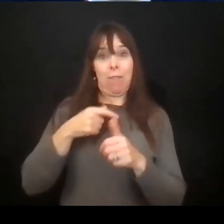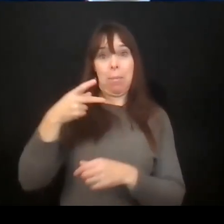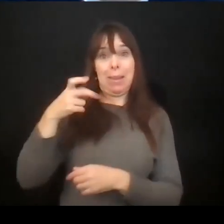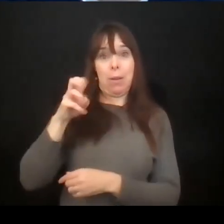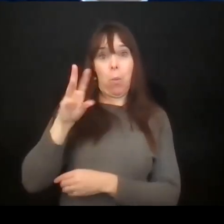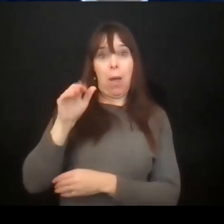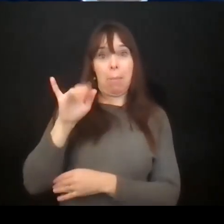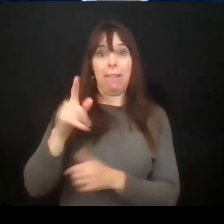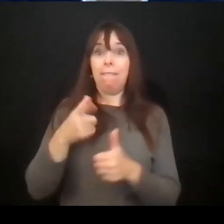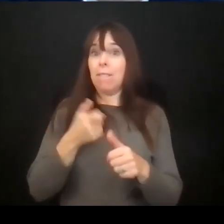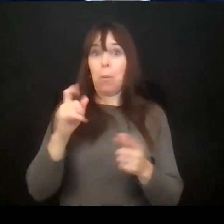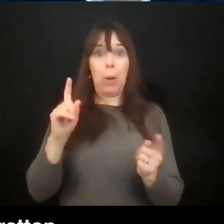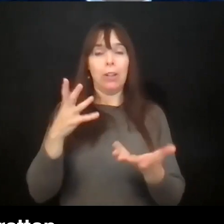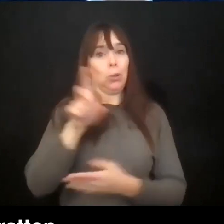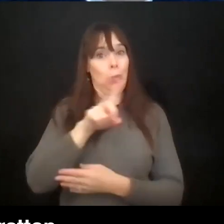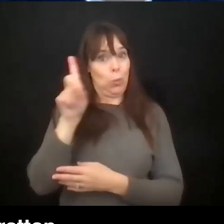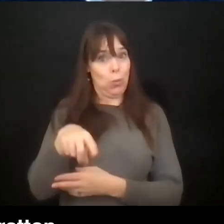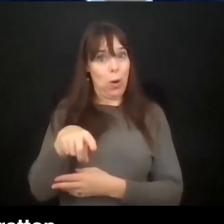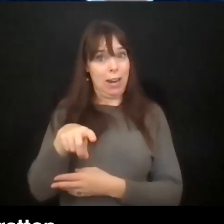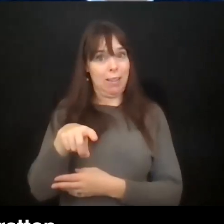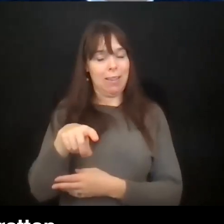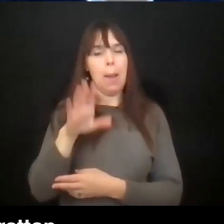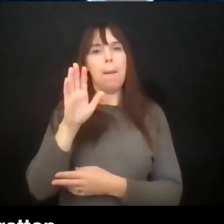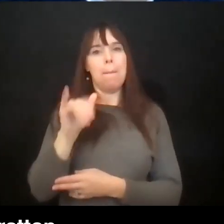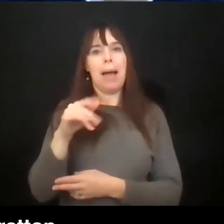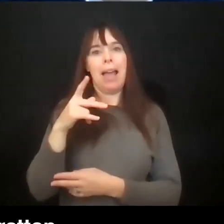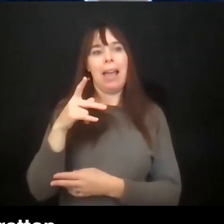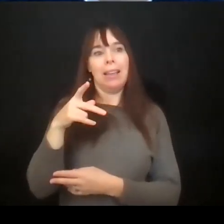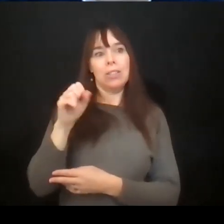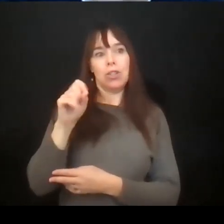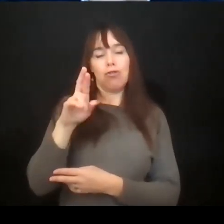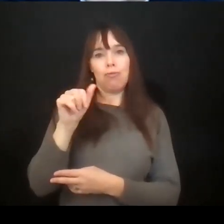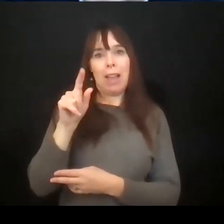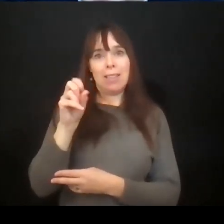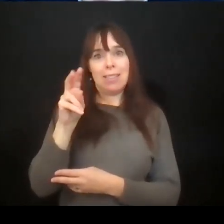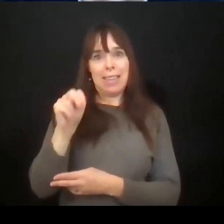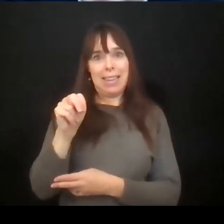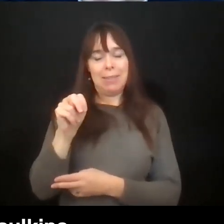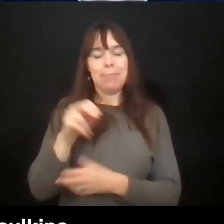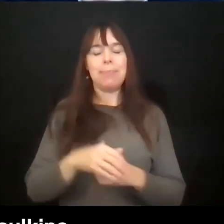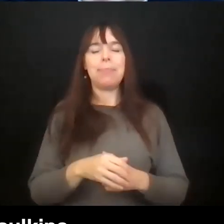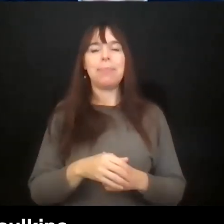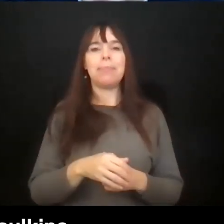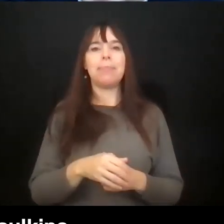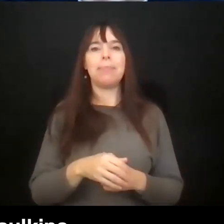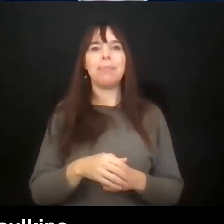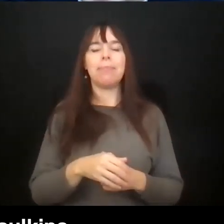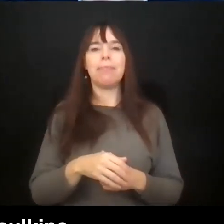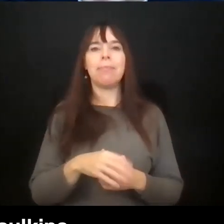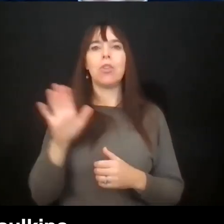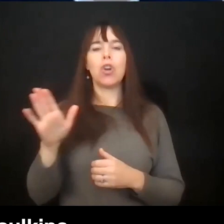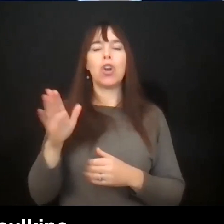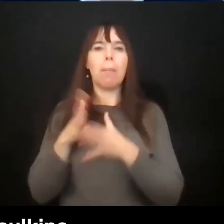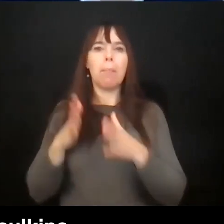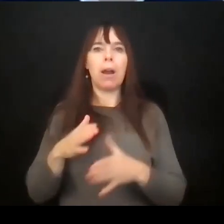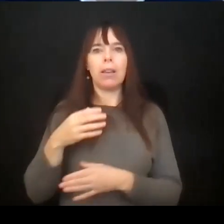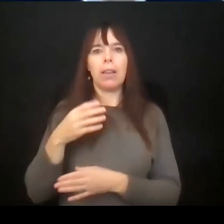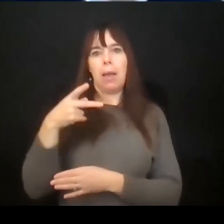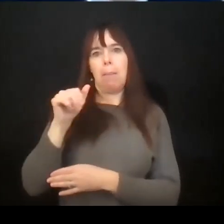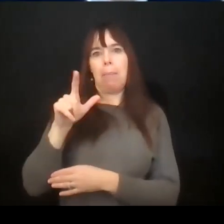Detroit by Mary Chase Perry Stratton and her partner Horace